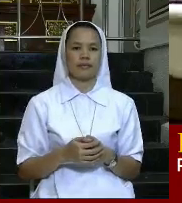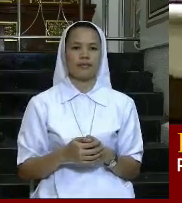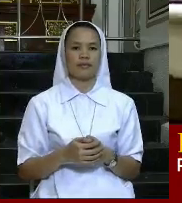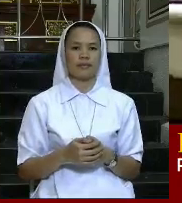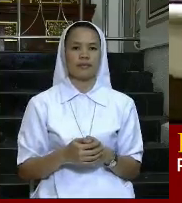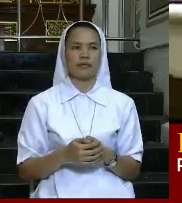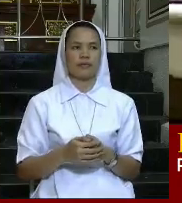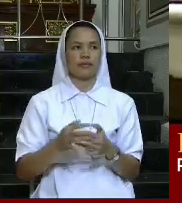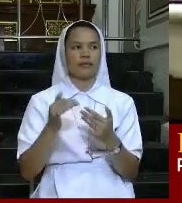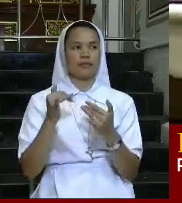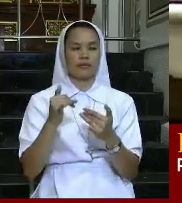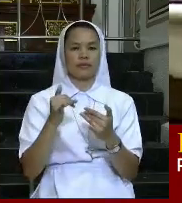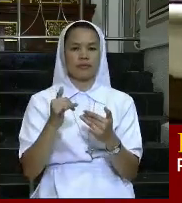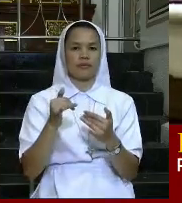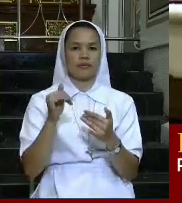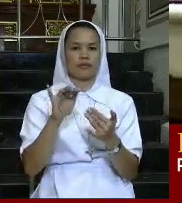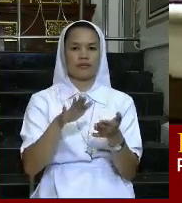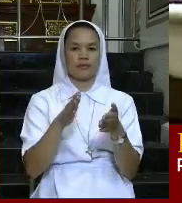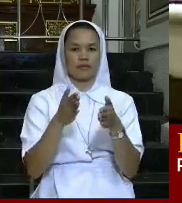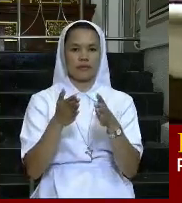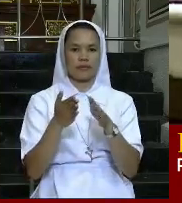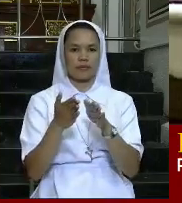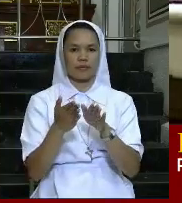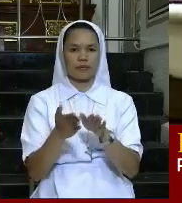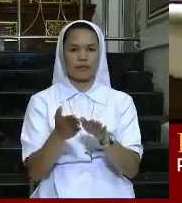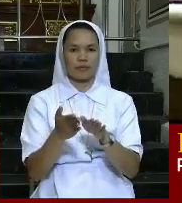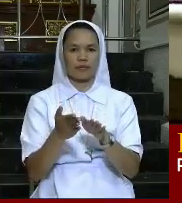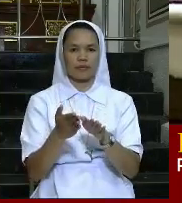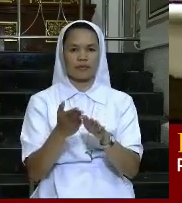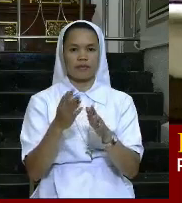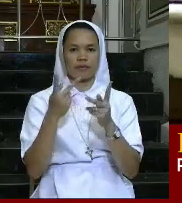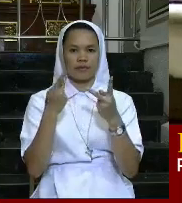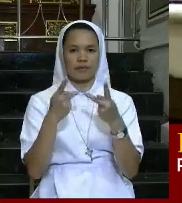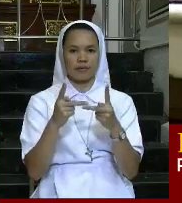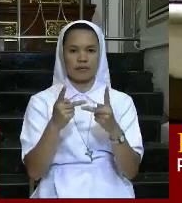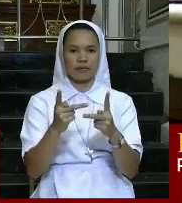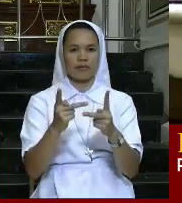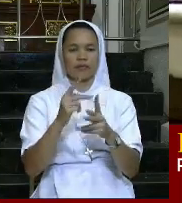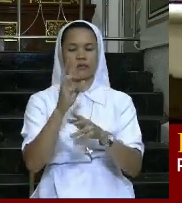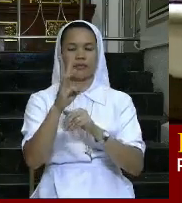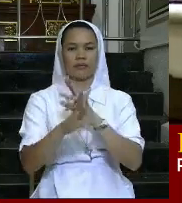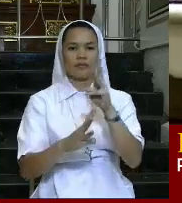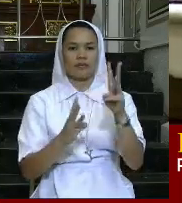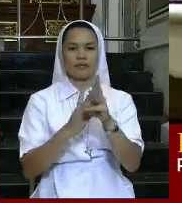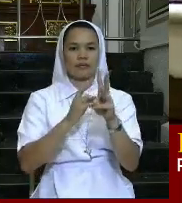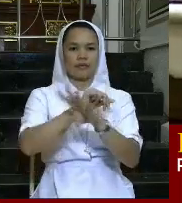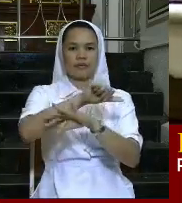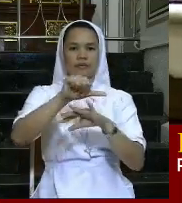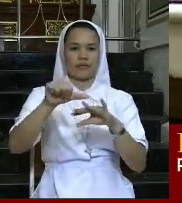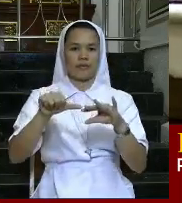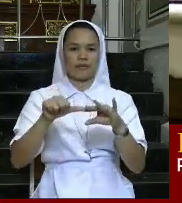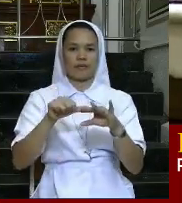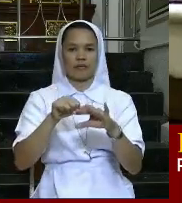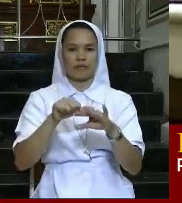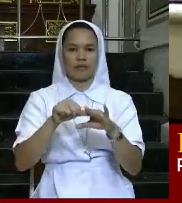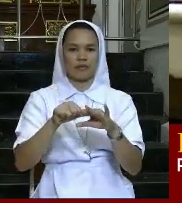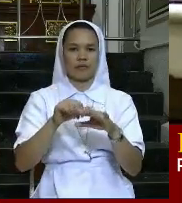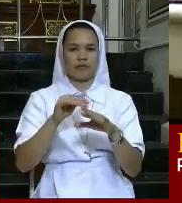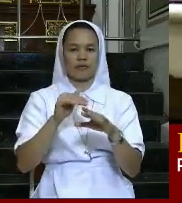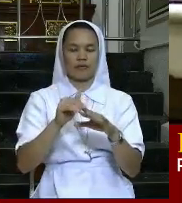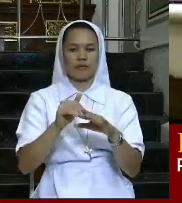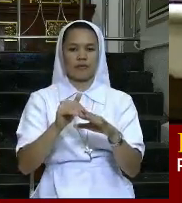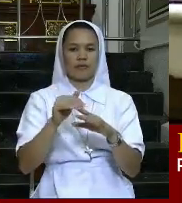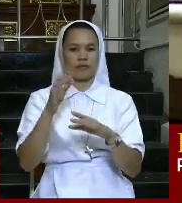The waves of death rose about me. The pains of the netherworld surrounded me. In my